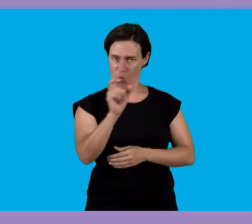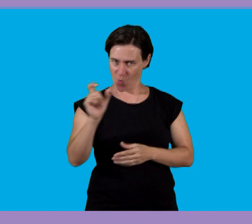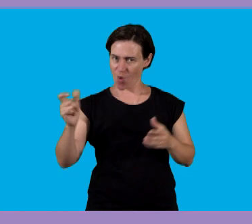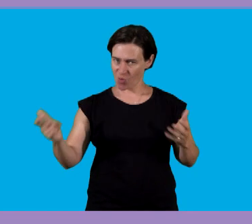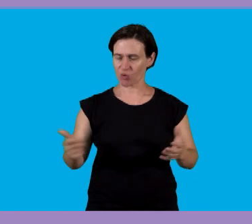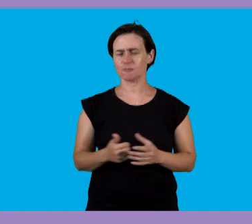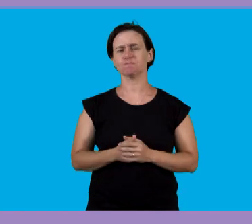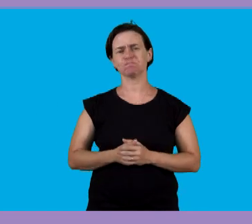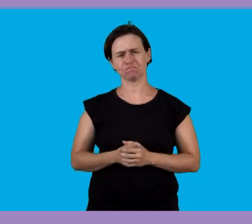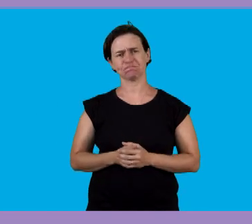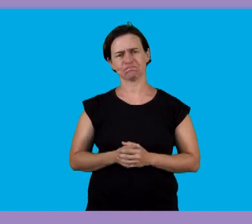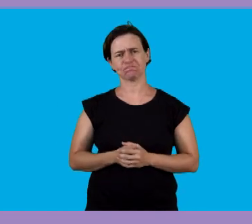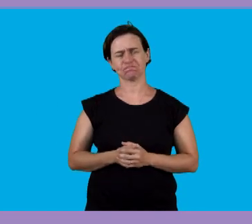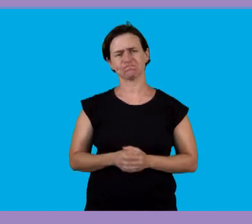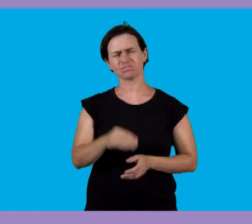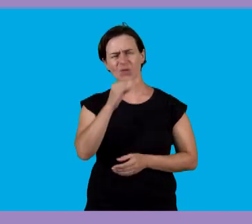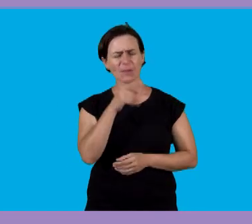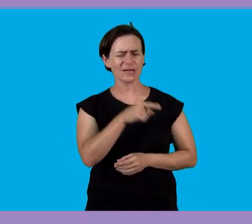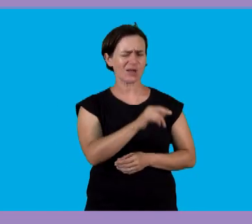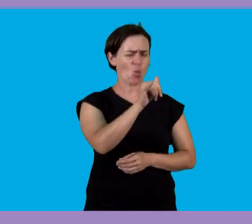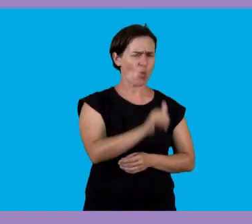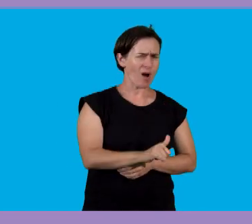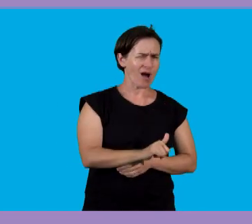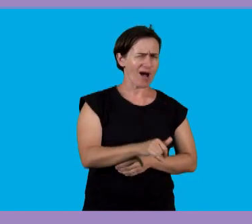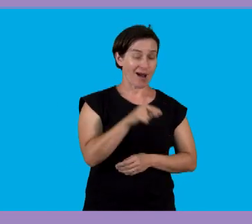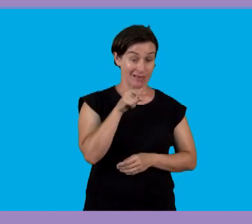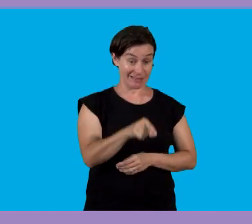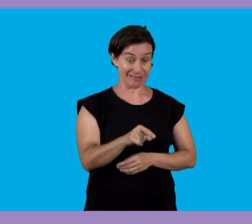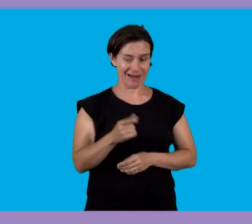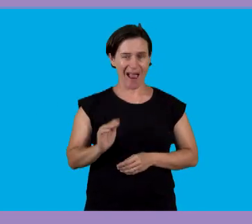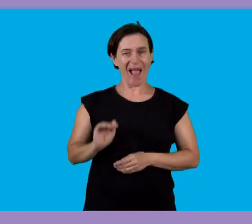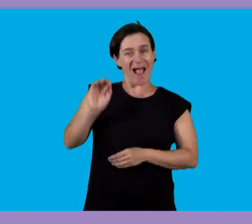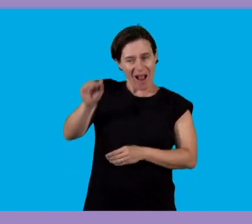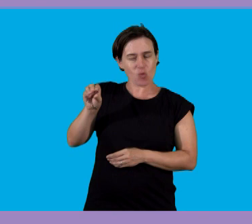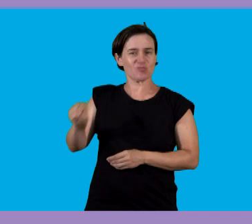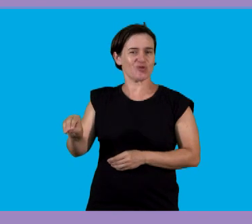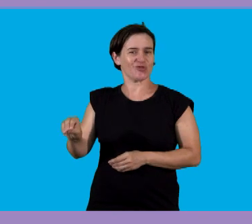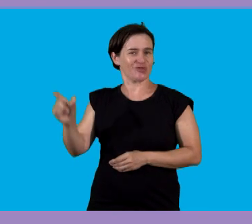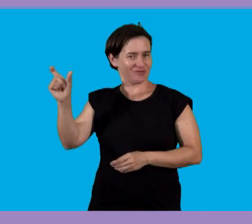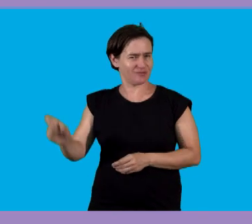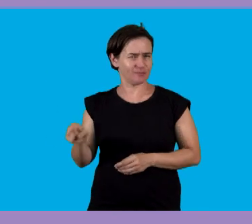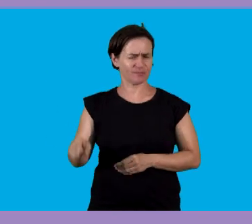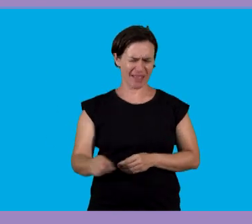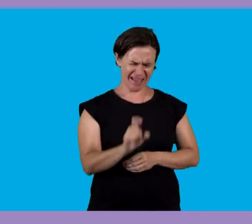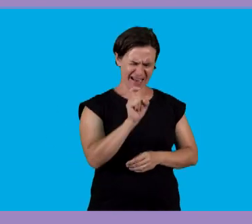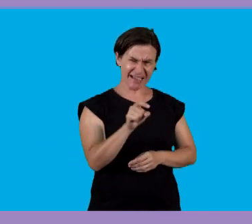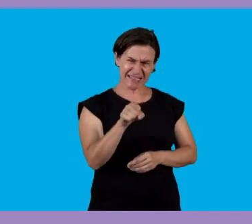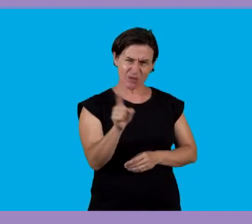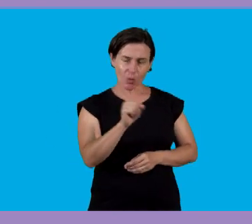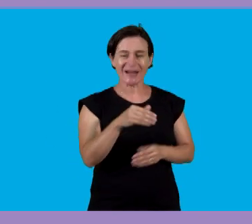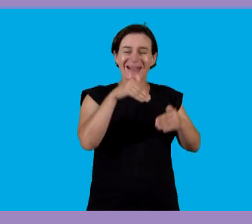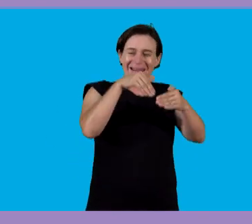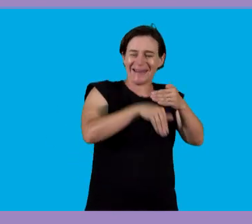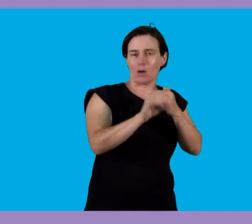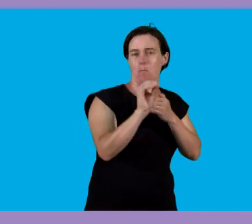in words. So remember, we know that our y is our output and our x is our